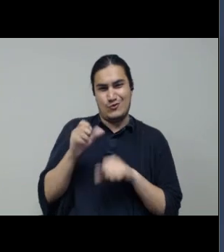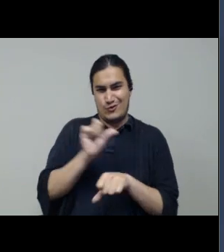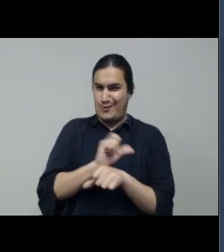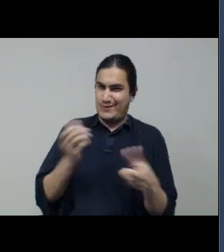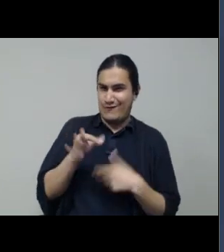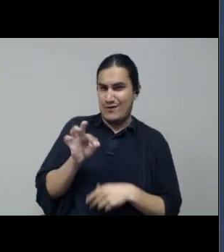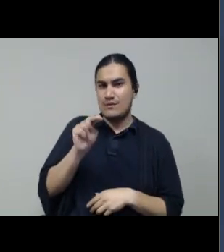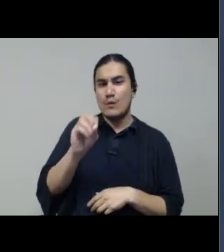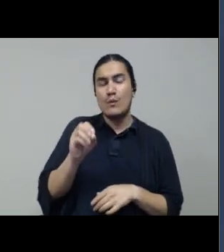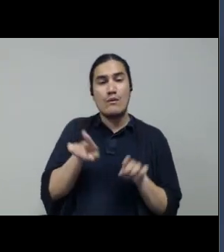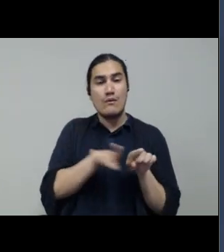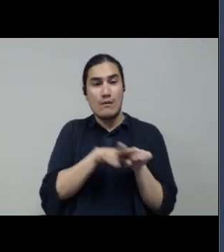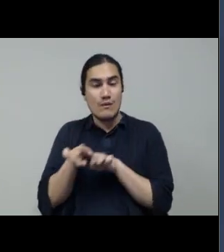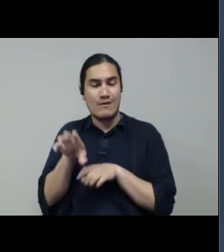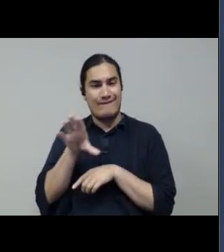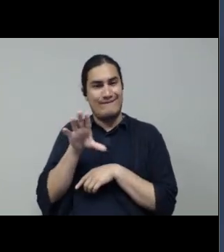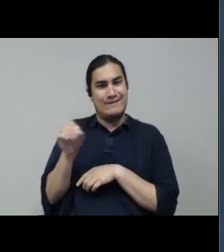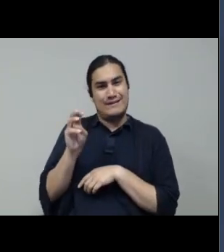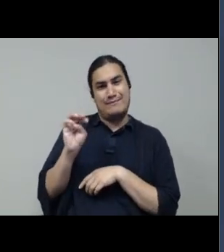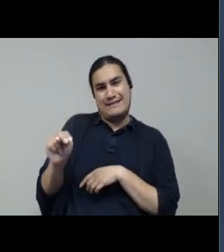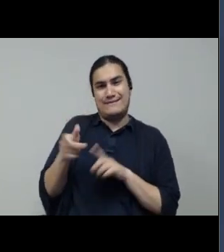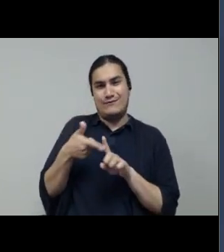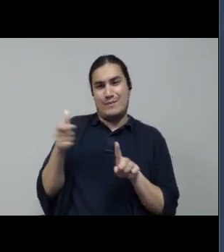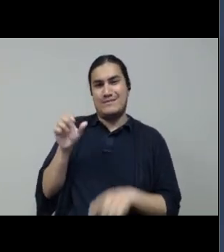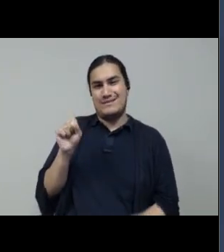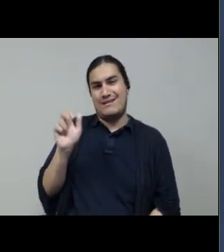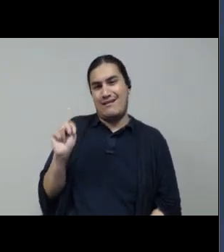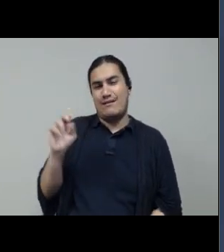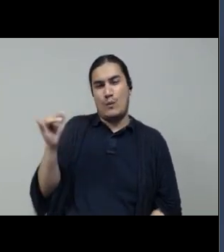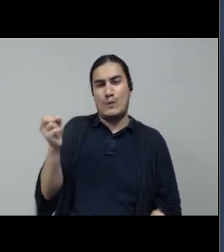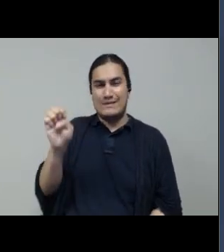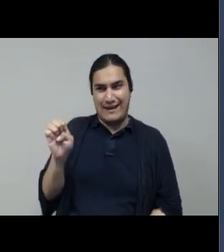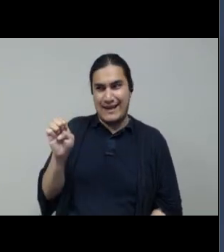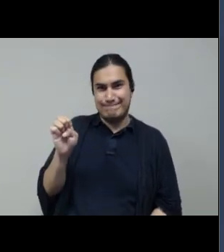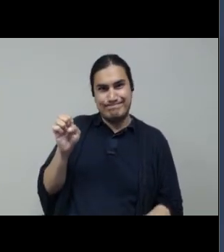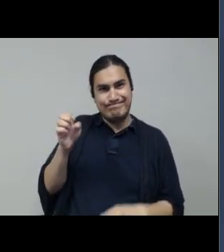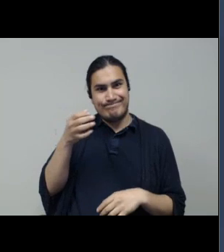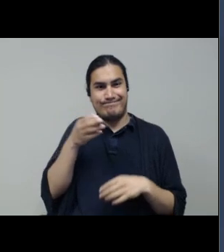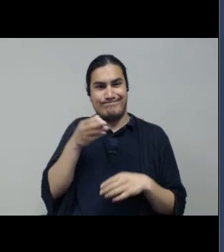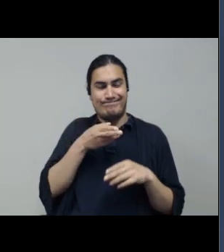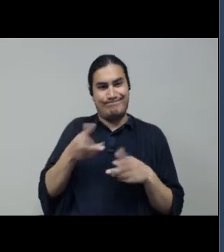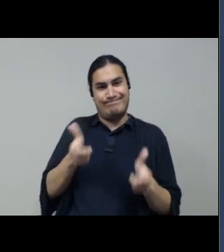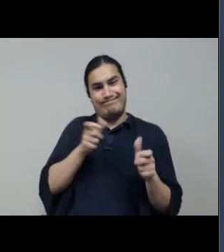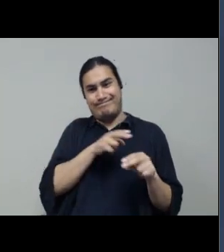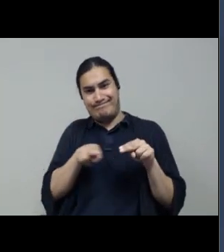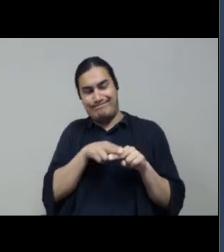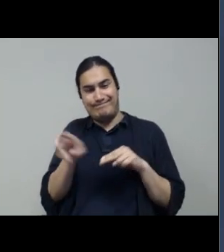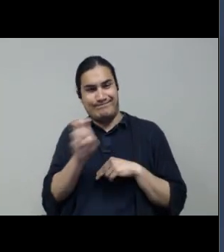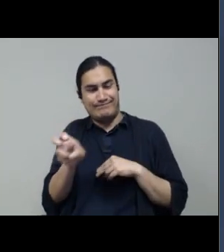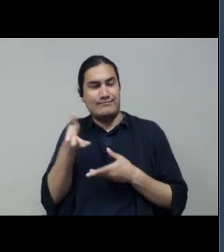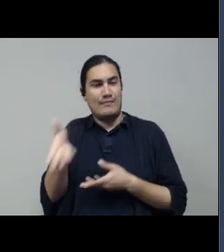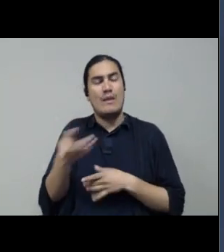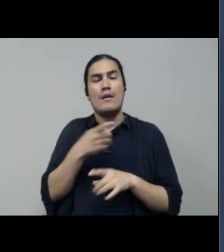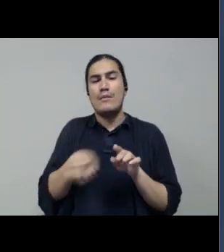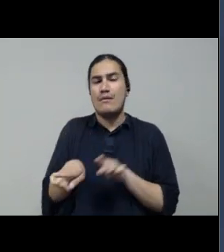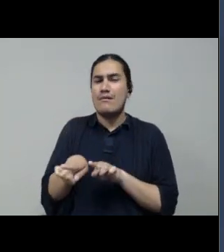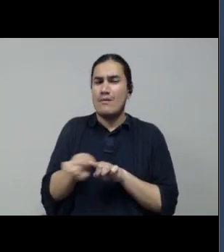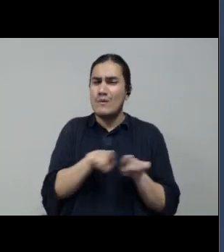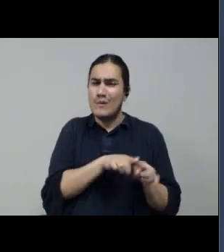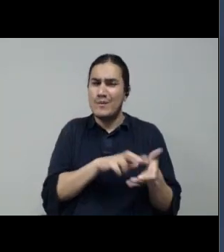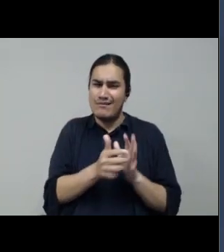and put us 50 minutes away from San Jose. But it has created a lot of issues for us in terms of shutting down